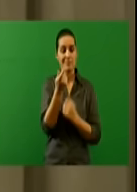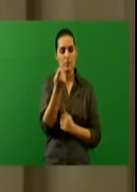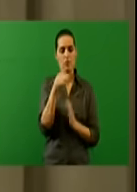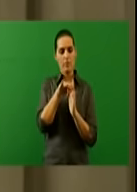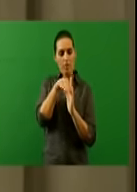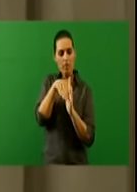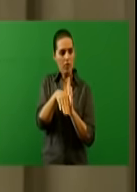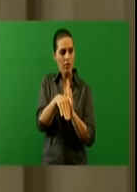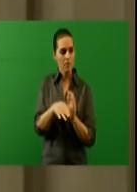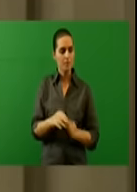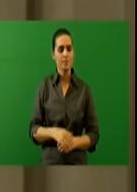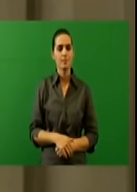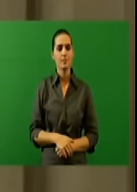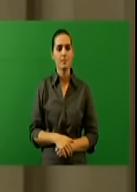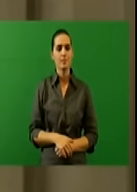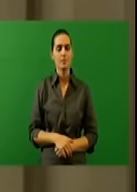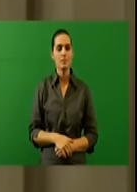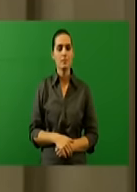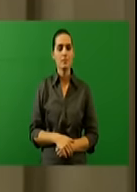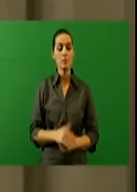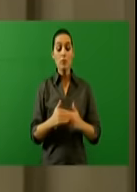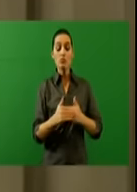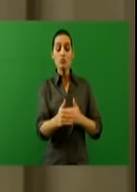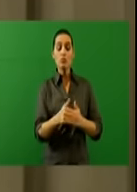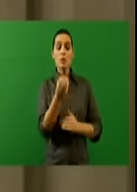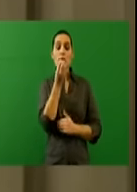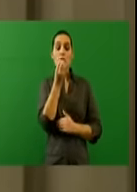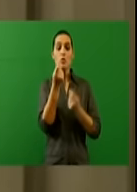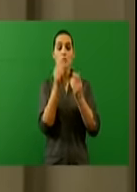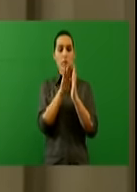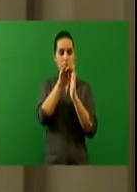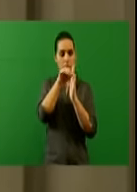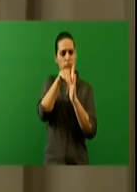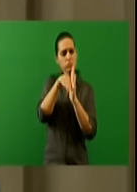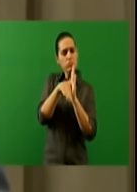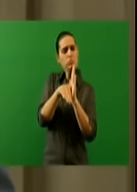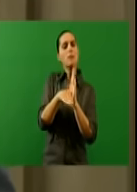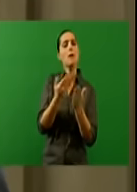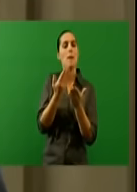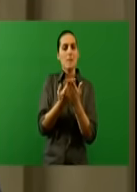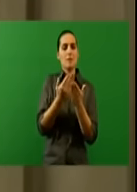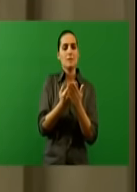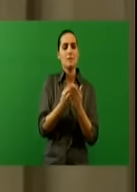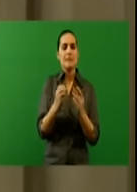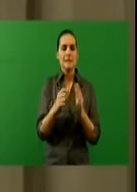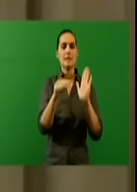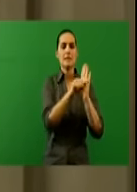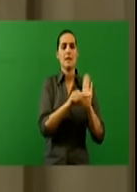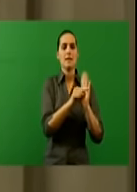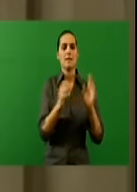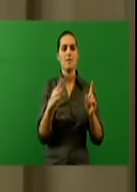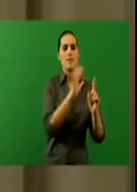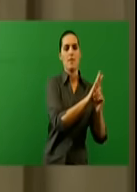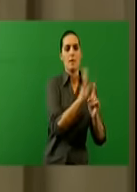prices stabilize or decline in the coming months, there is the potential for significant downside base effects next